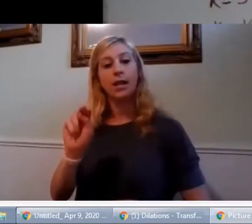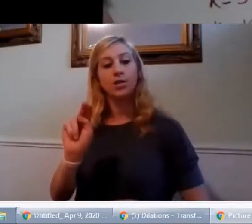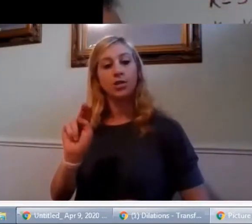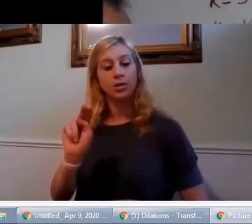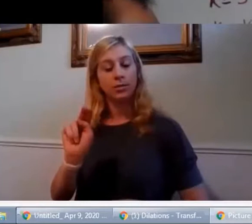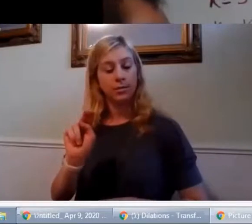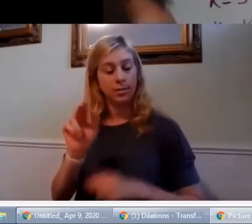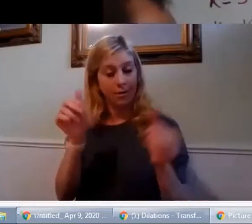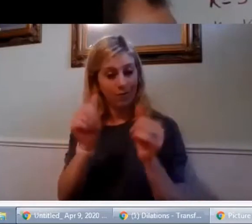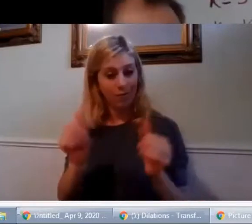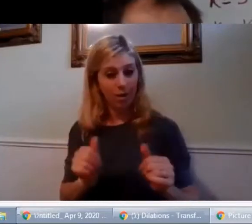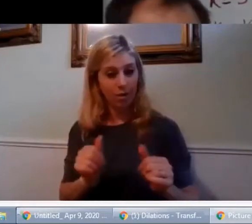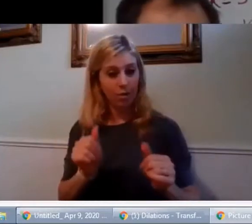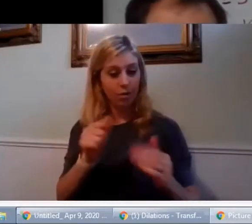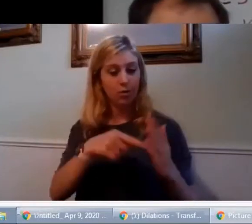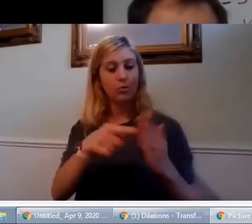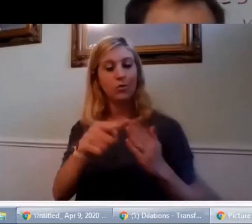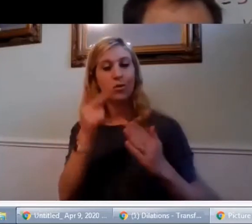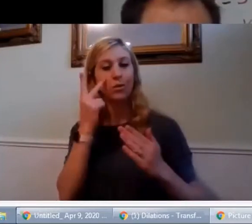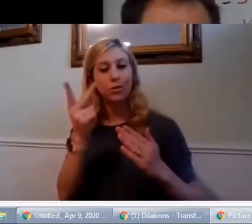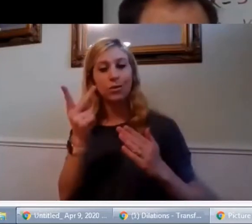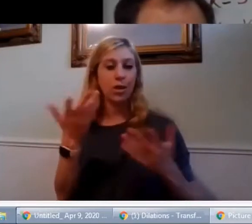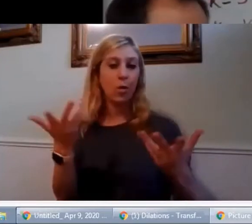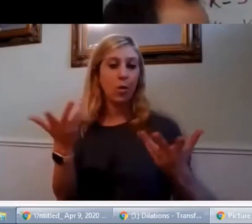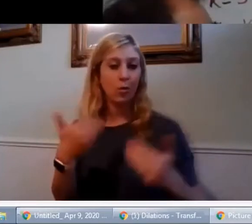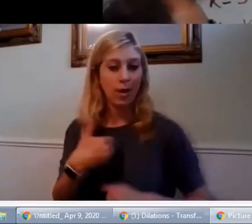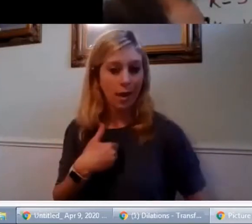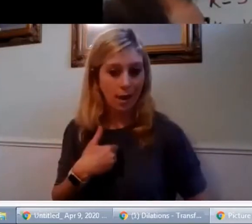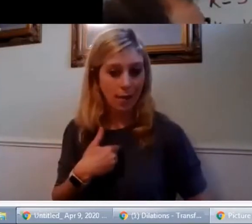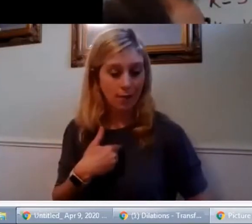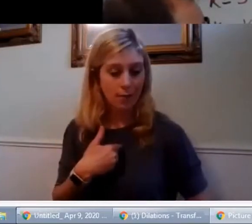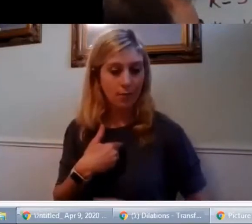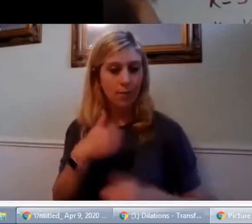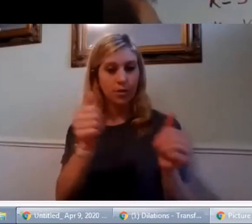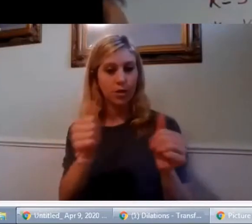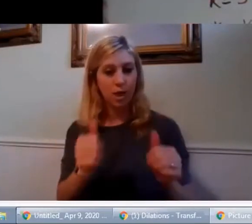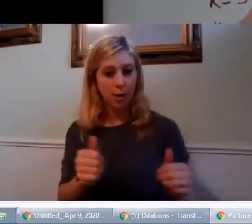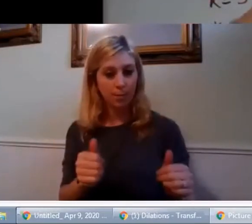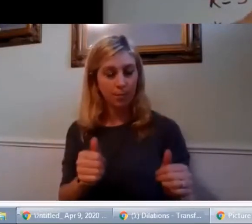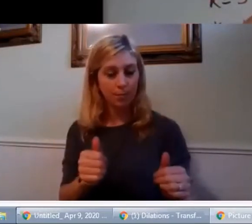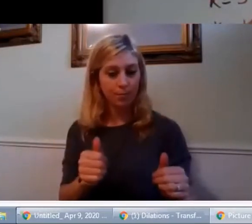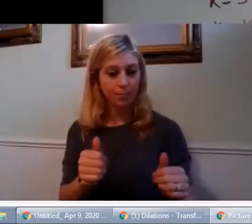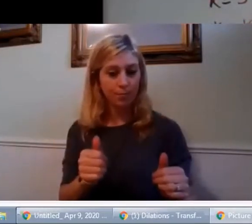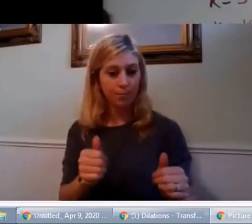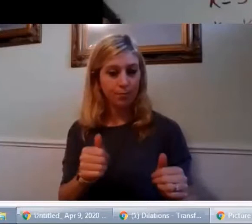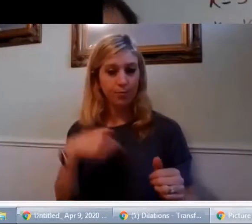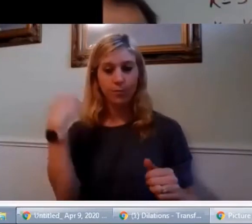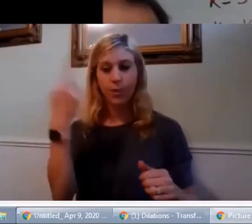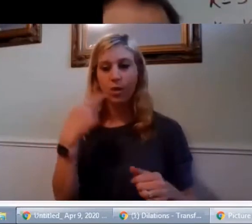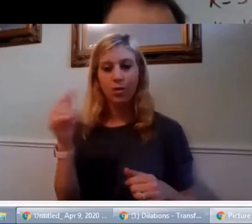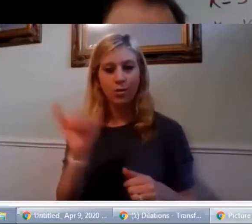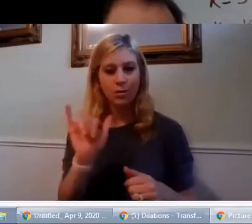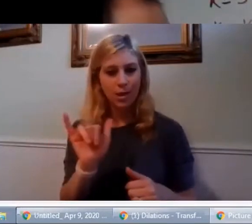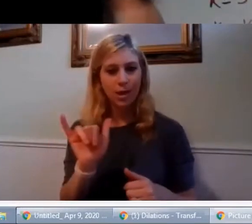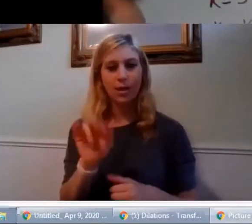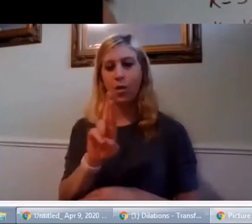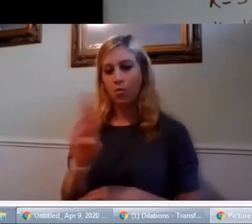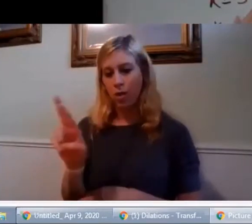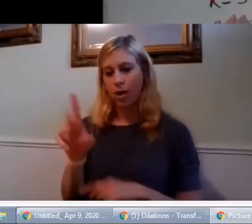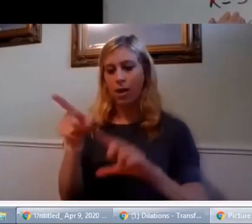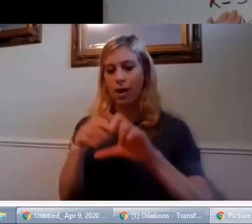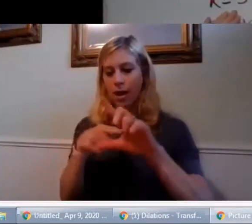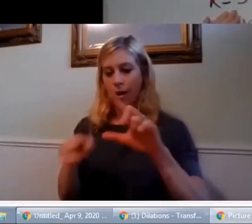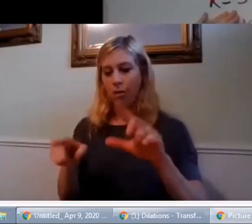I've got this shape. It's over here. It looks like it's a right angle trapezoid. And I've graphed that shape. That's our